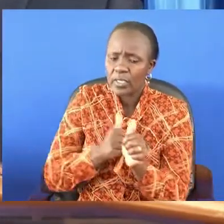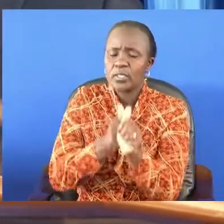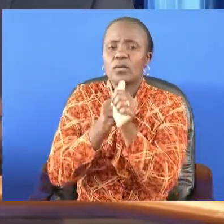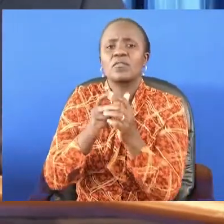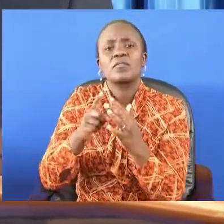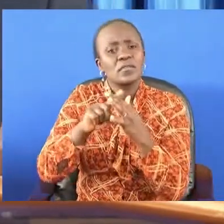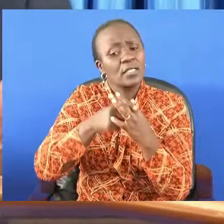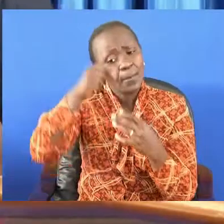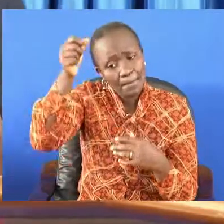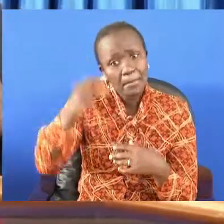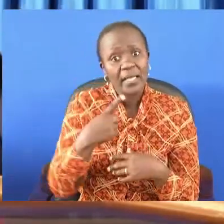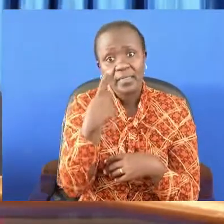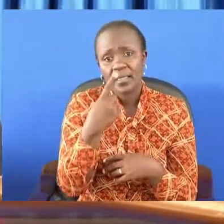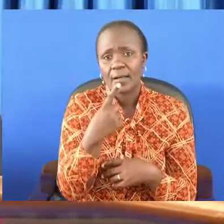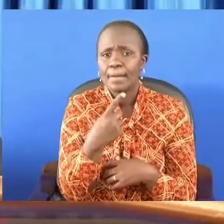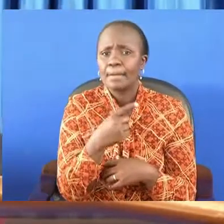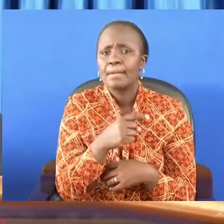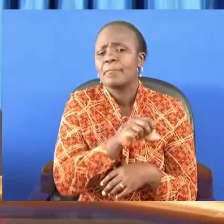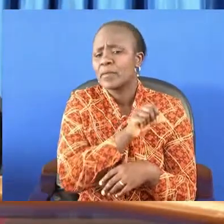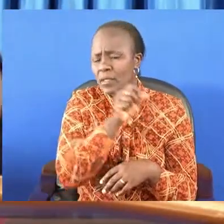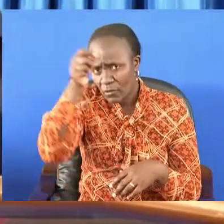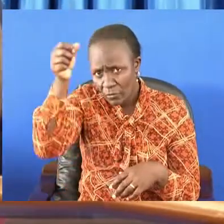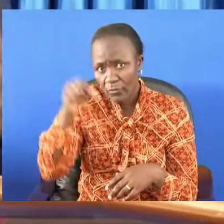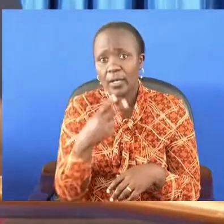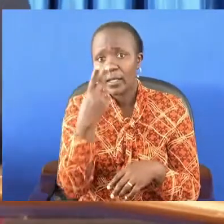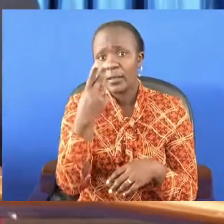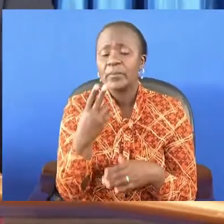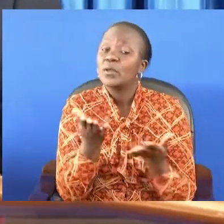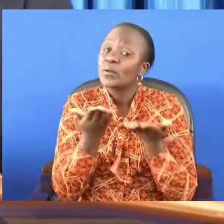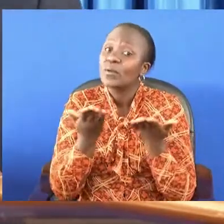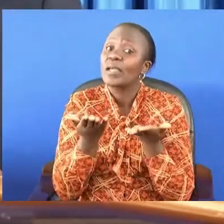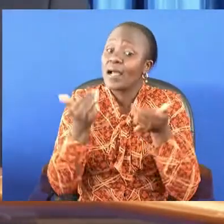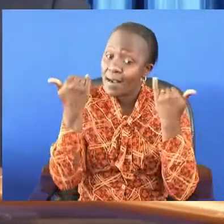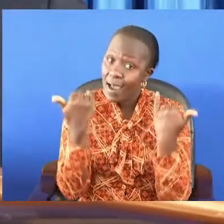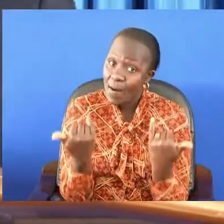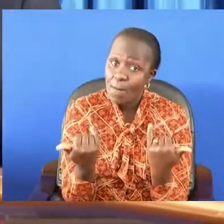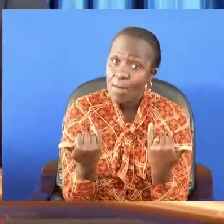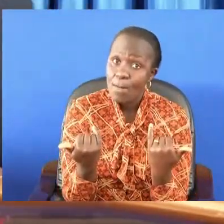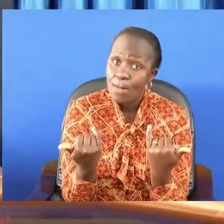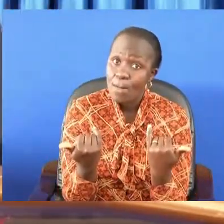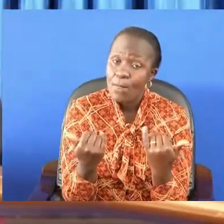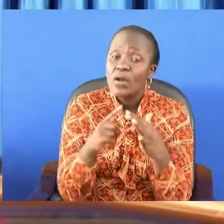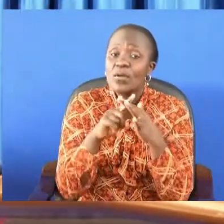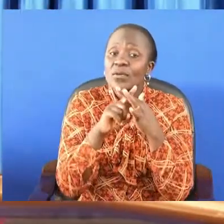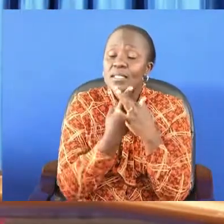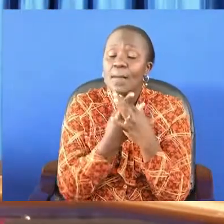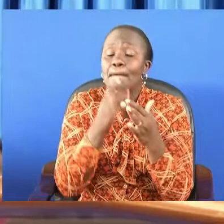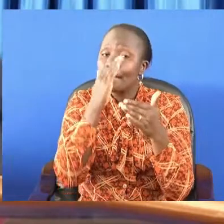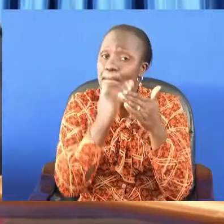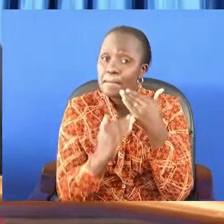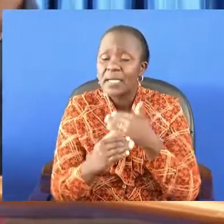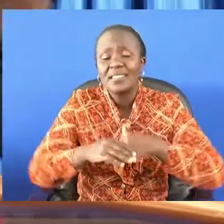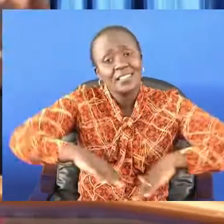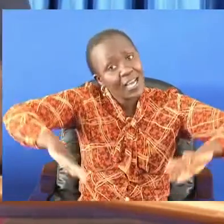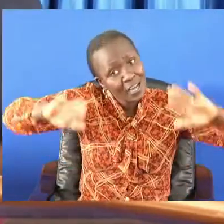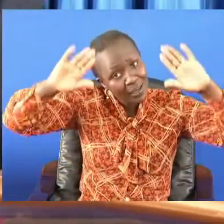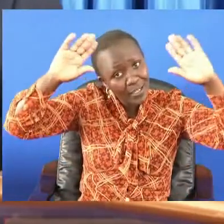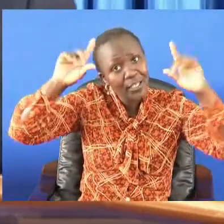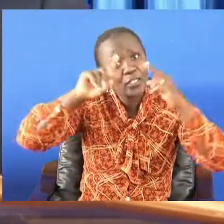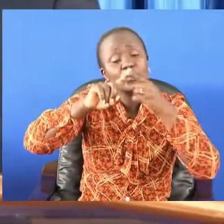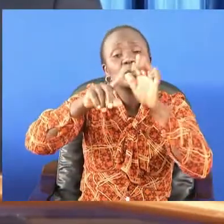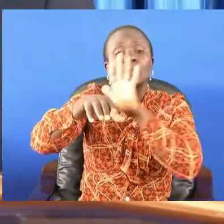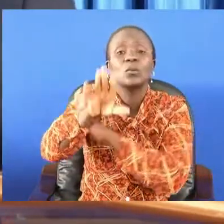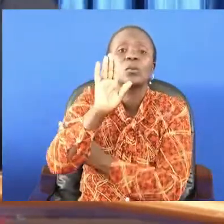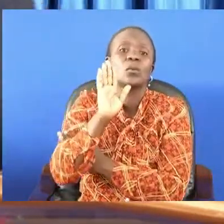year, January, you know, February, to where we are today. We started by surrendering to